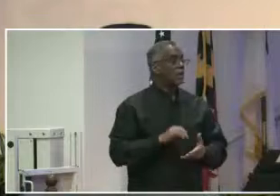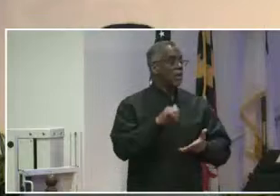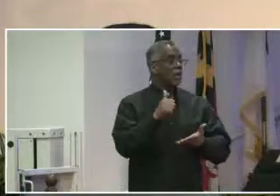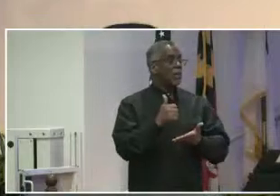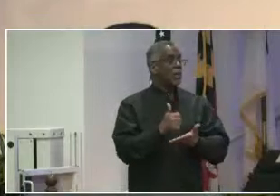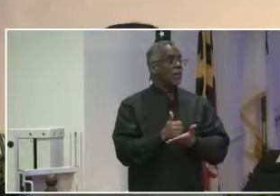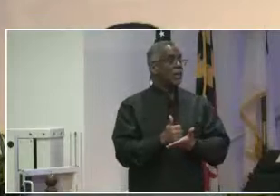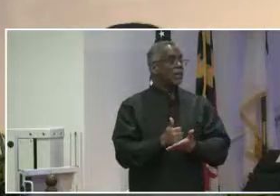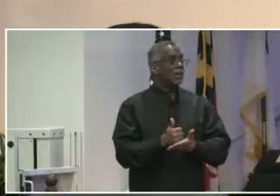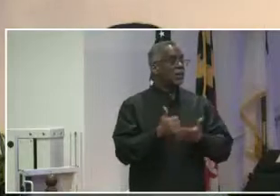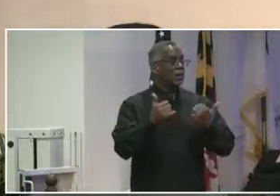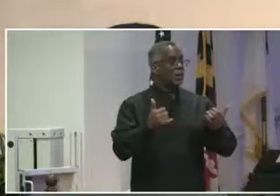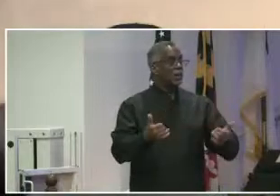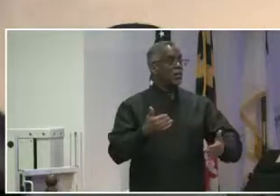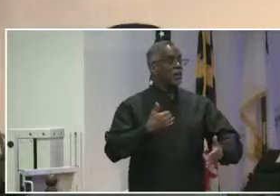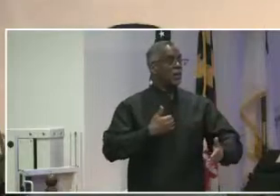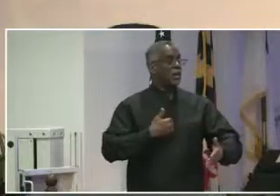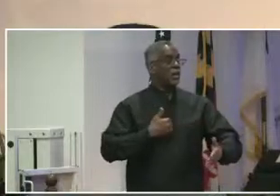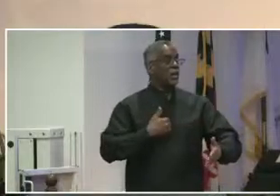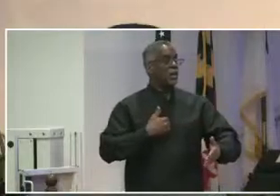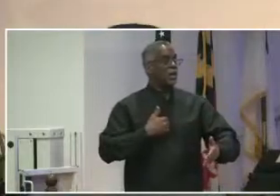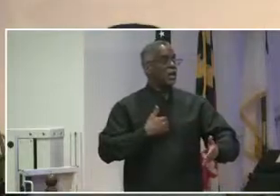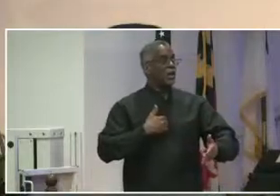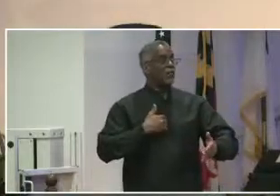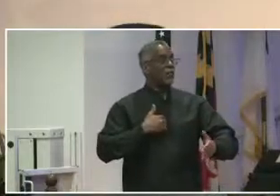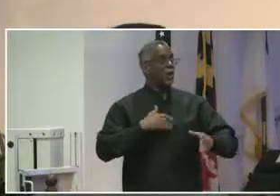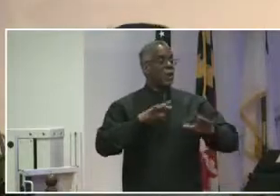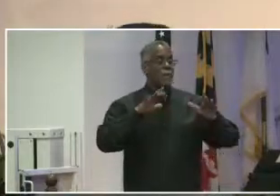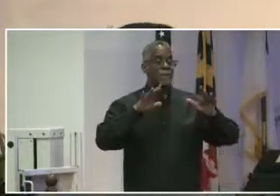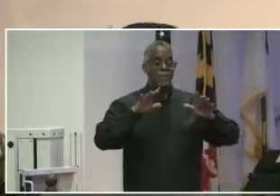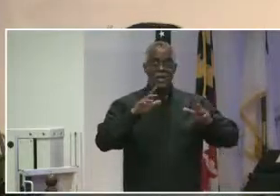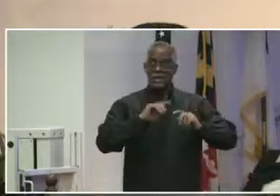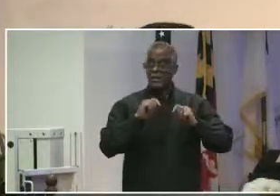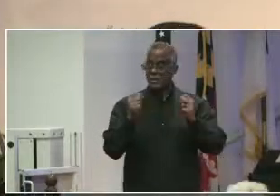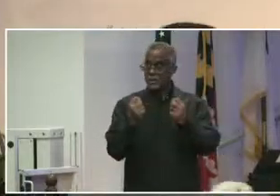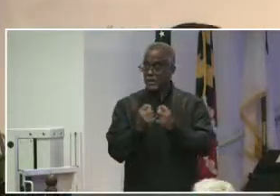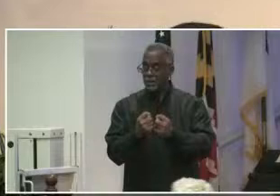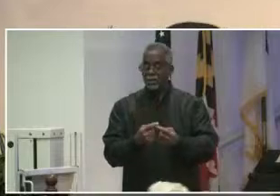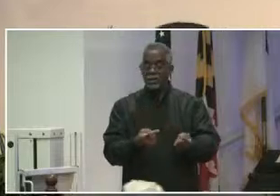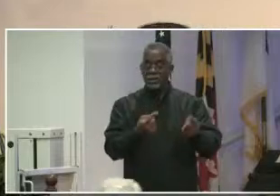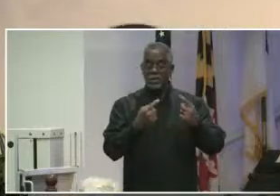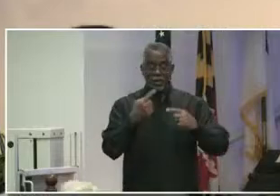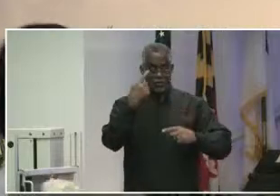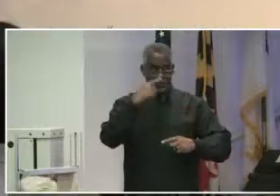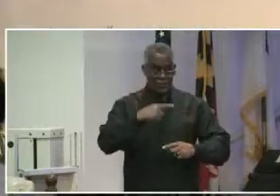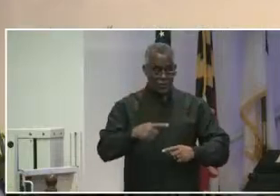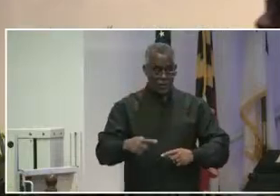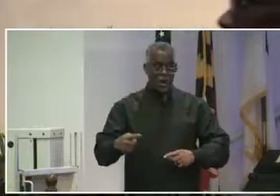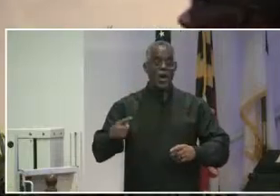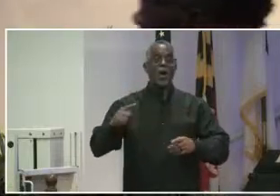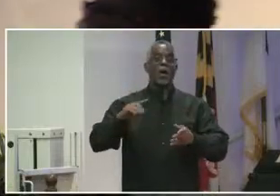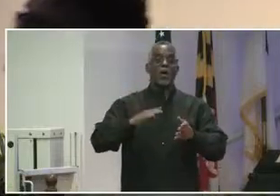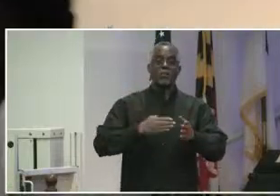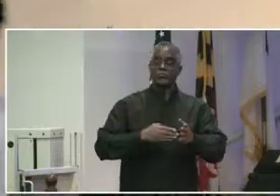Amen. Now we will have our praise team and our musicians come again for our sermonic selection. Amen.